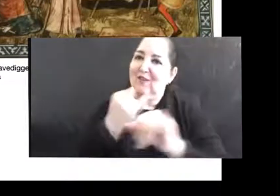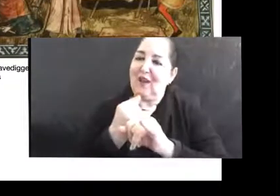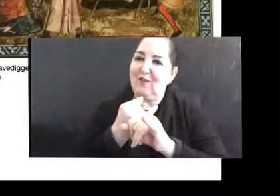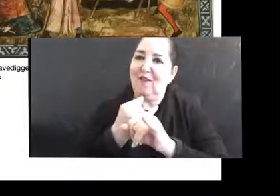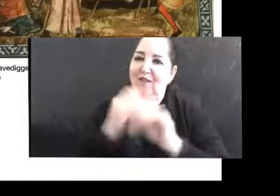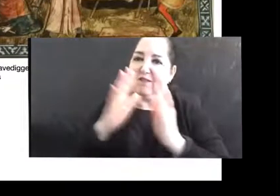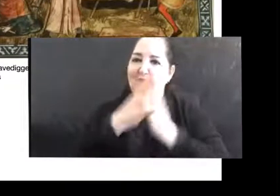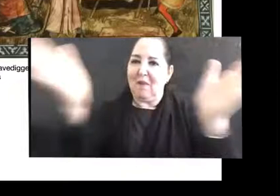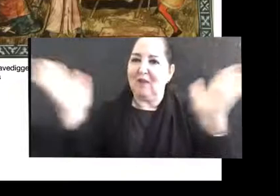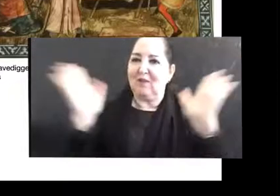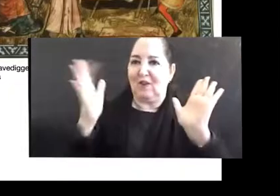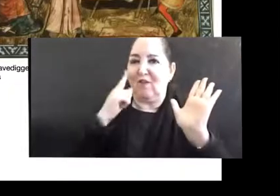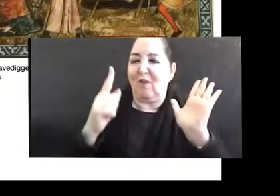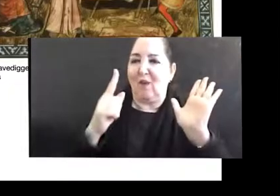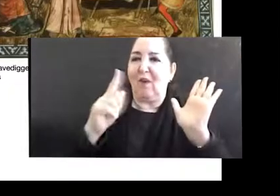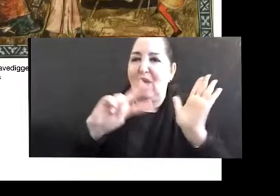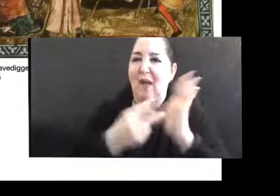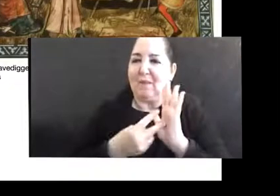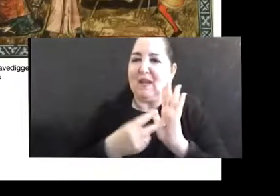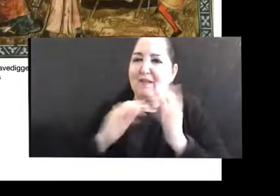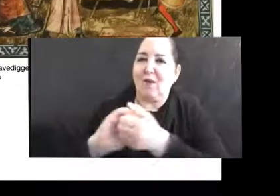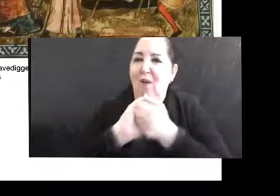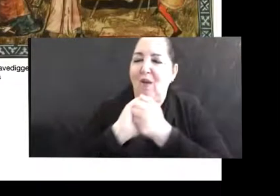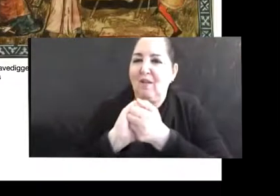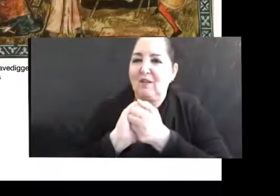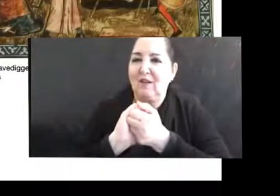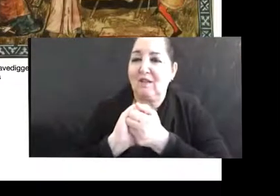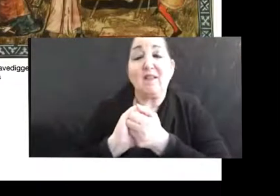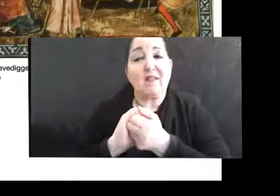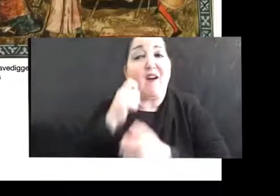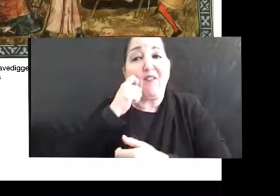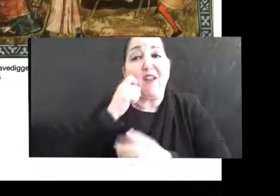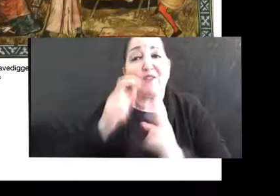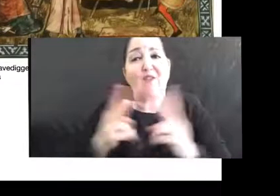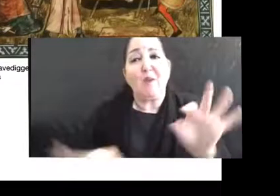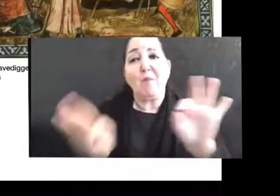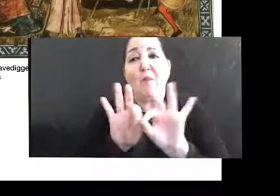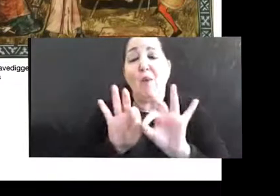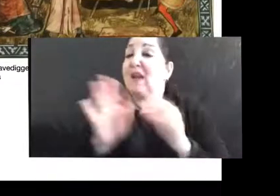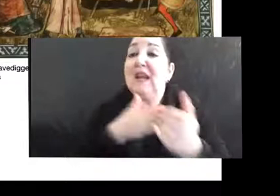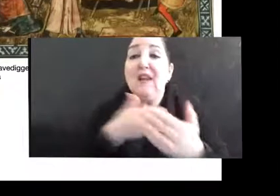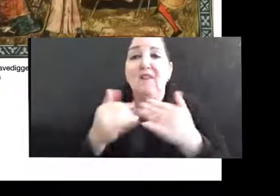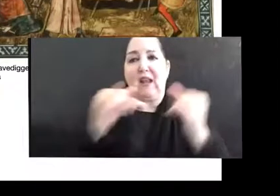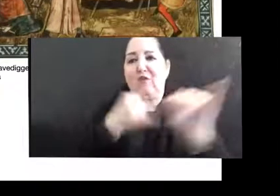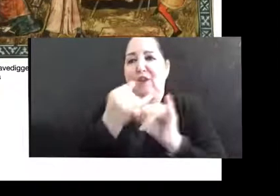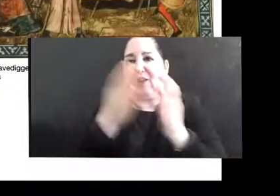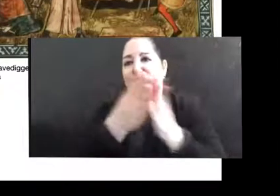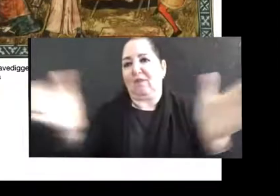international, dimension of coalition. That flesh, even in the international dimension of coalitions, is really